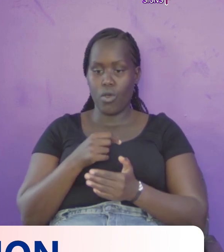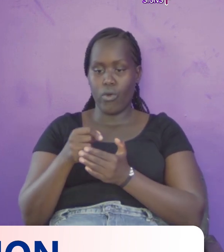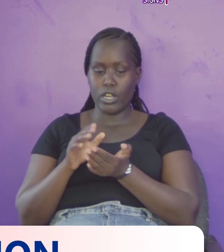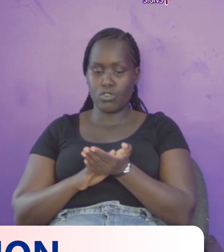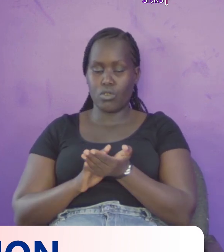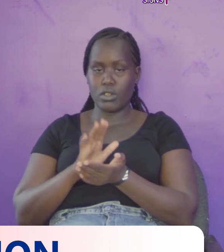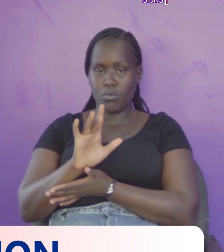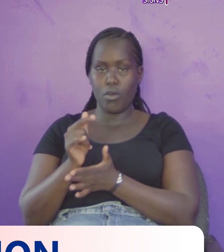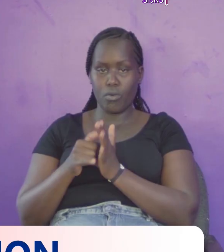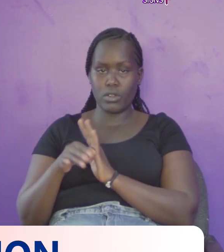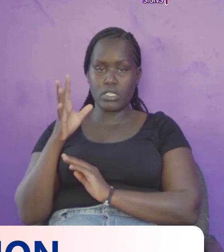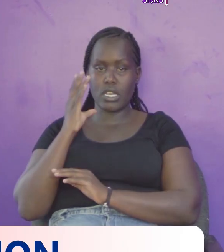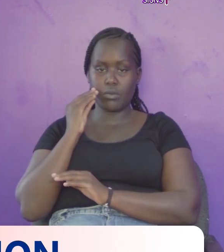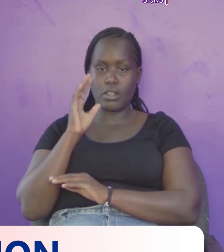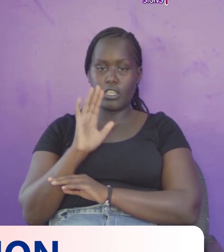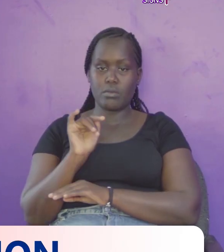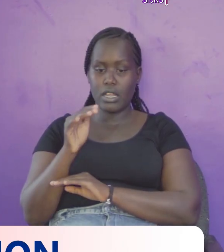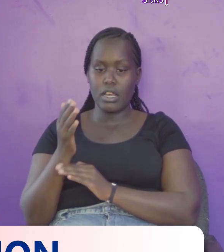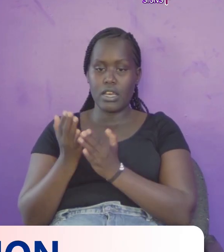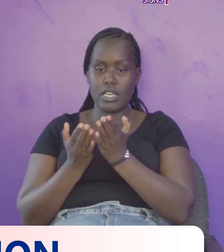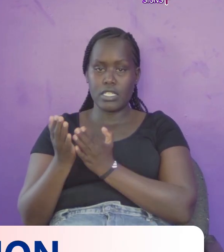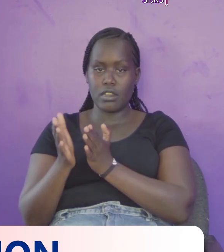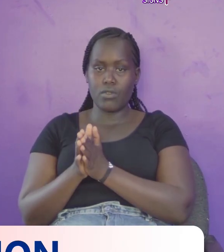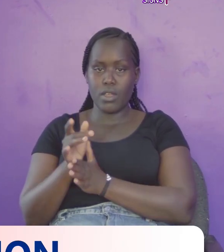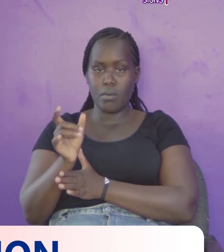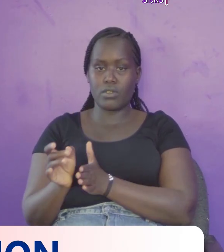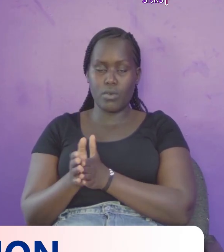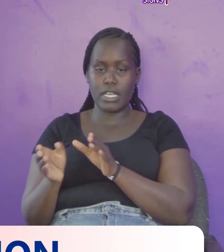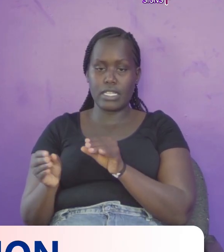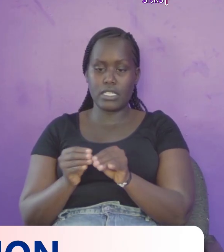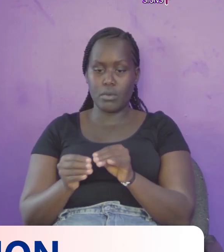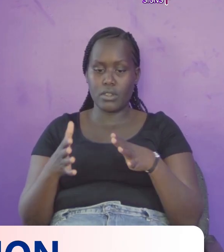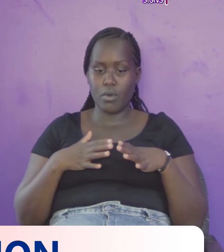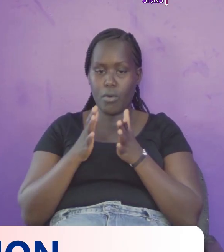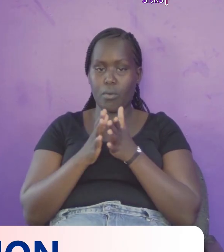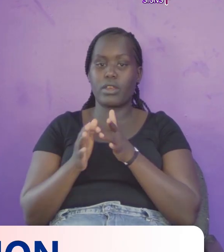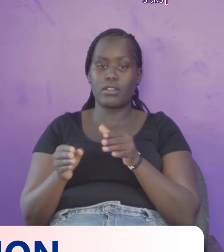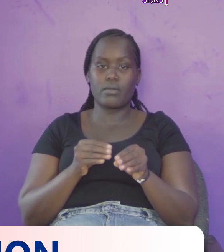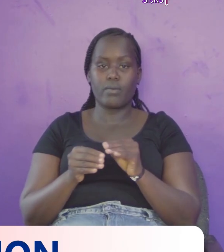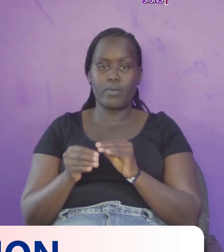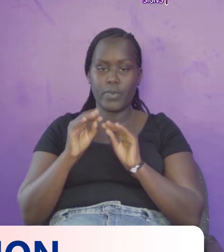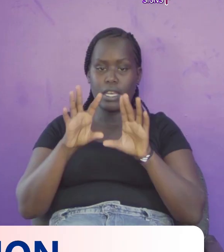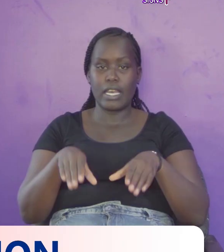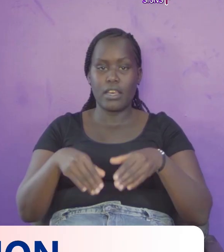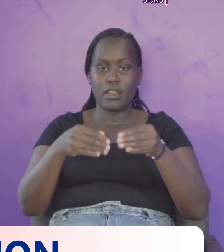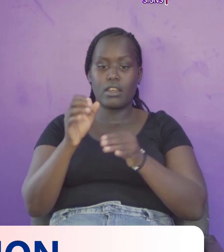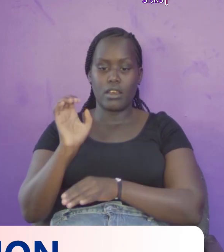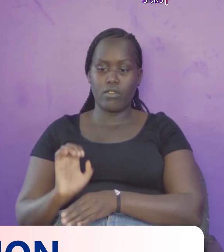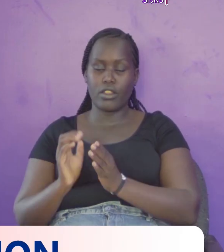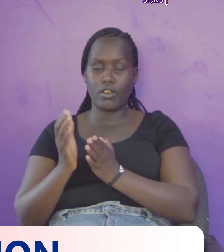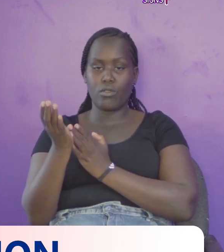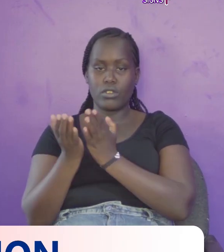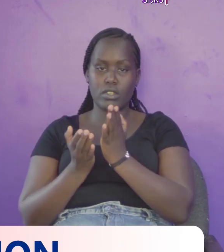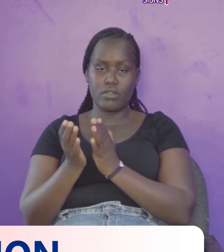your experience being served by persons with disabilities? People with disabilities provide ethical service,